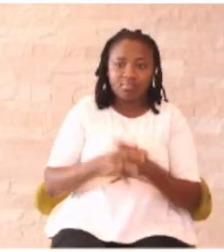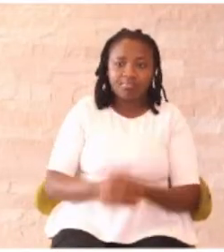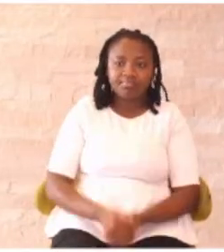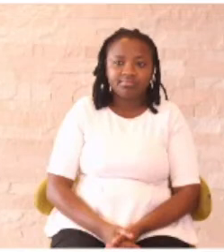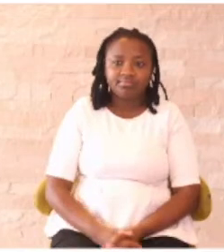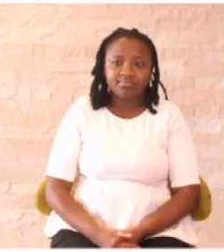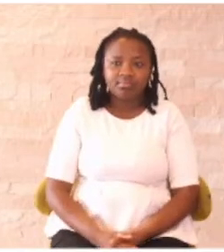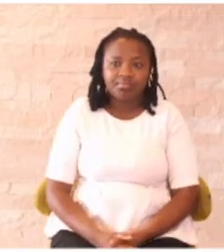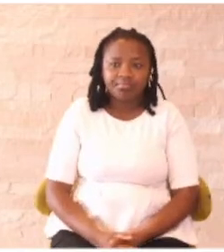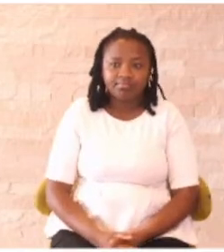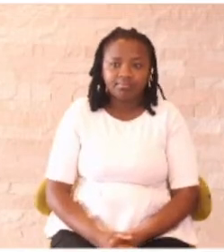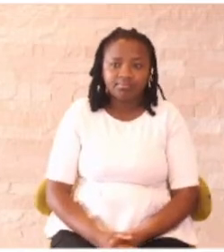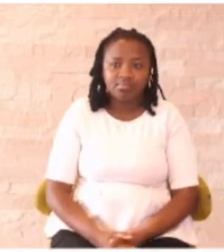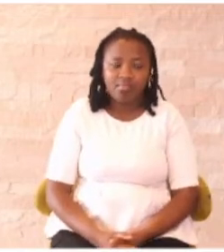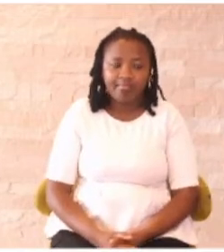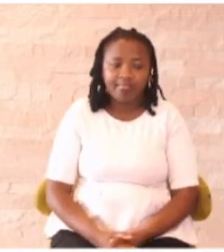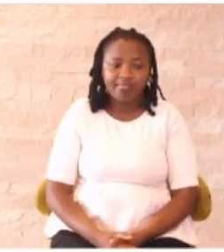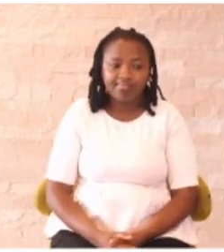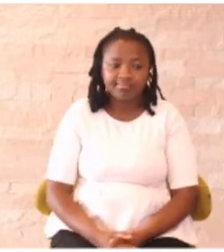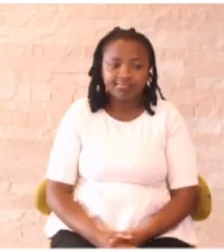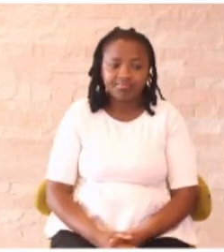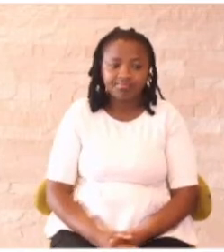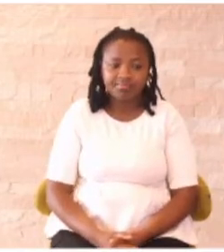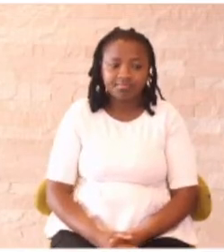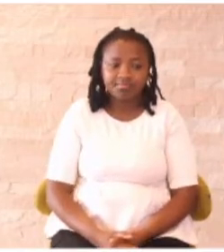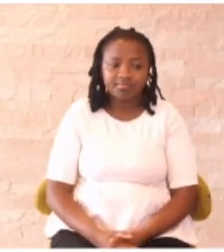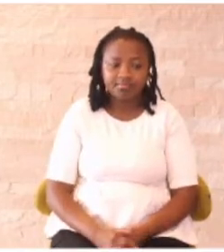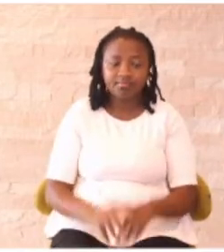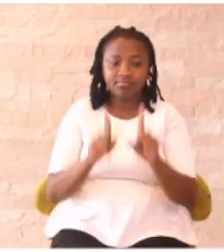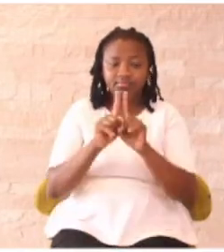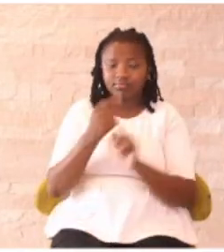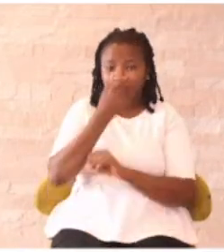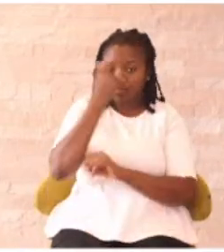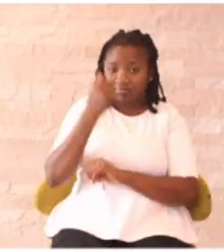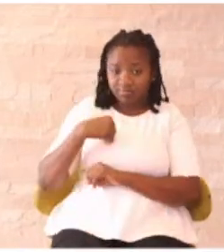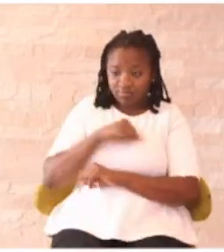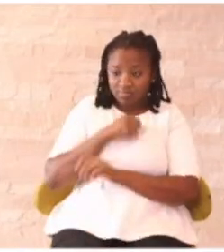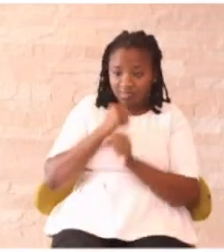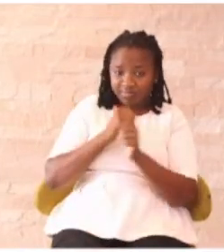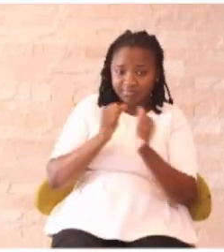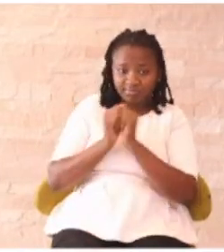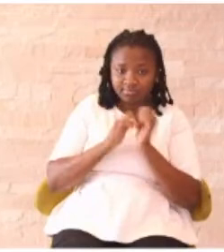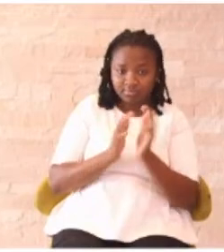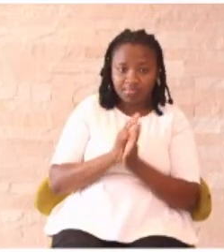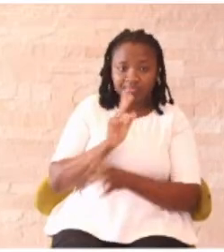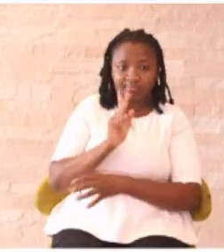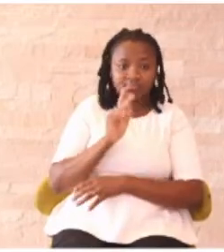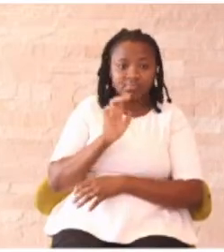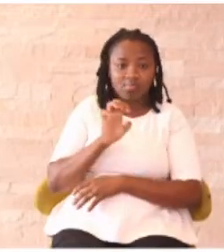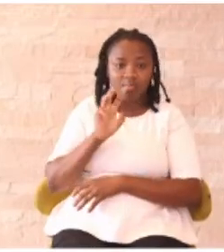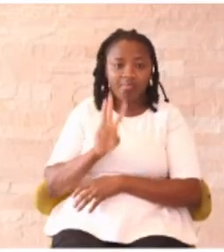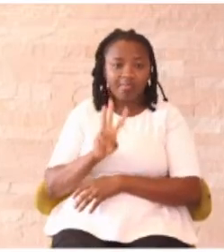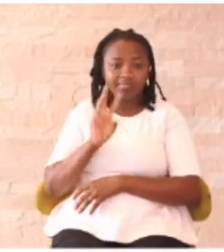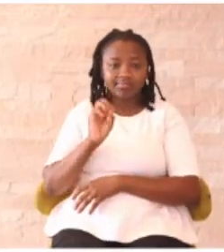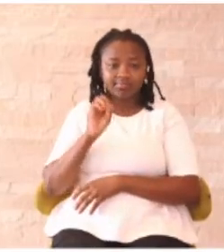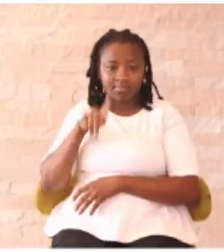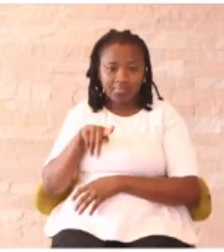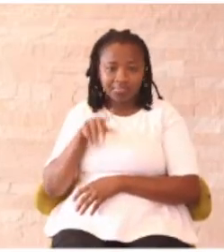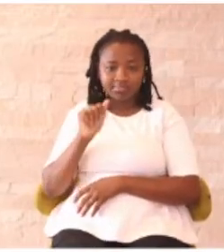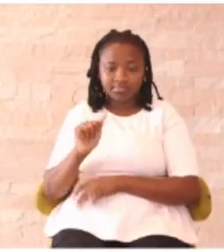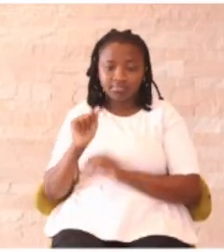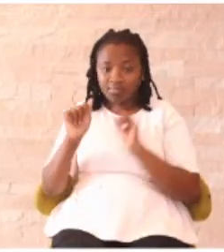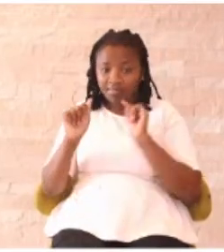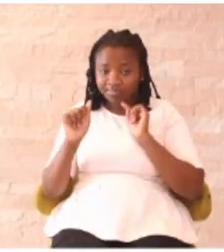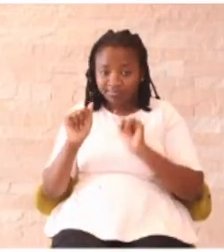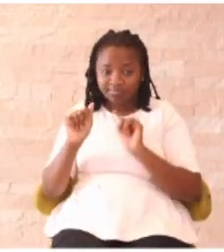Again, on self, because we have been working closely with KEWOPA, and for us, the Kenya Women Parliamentary Association, and